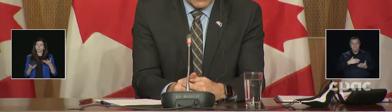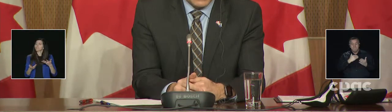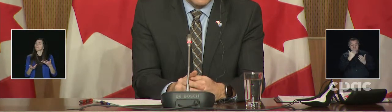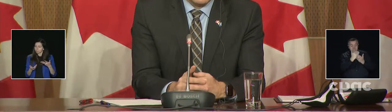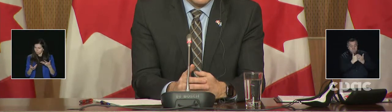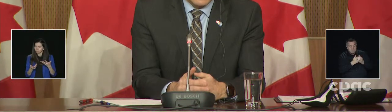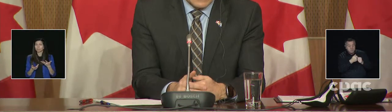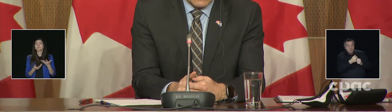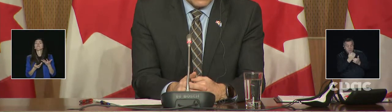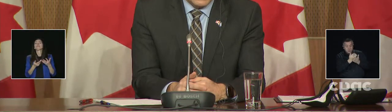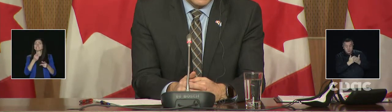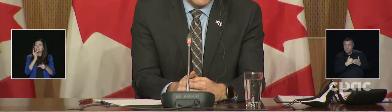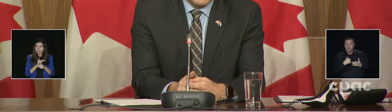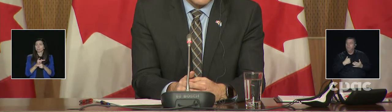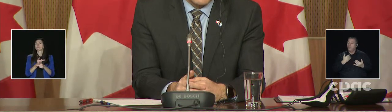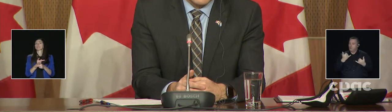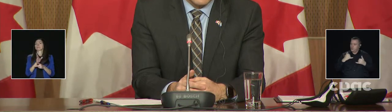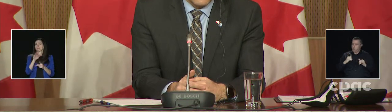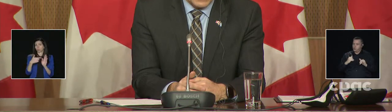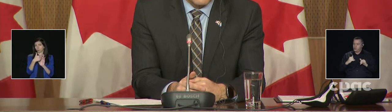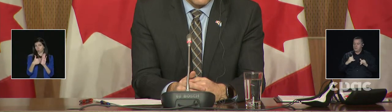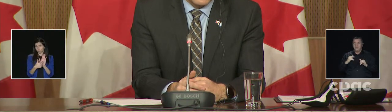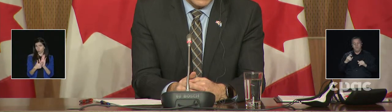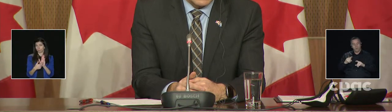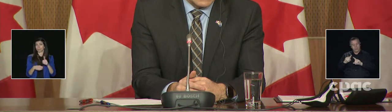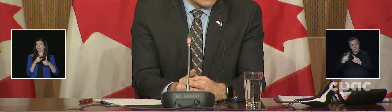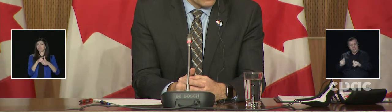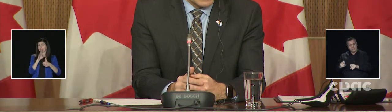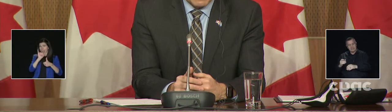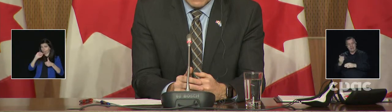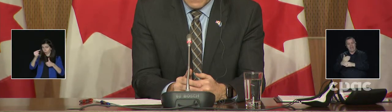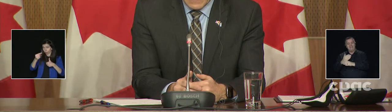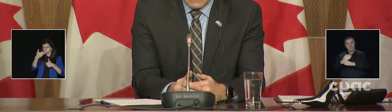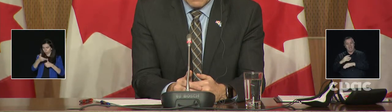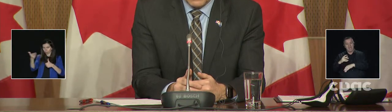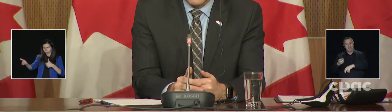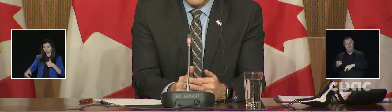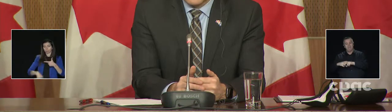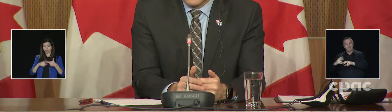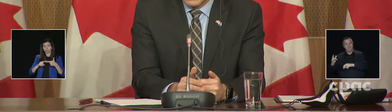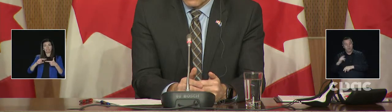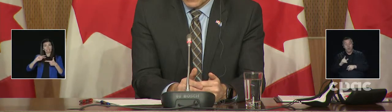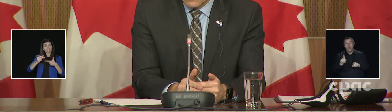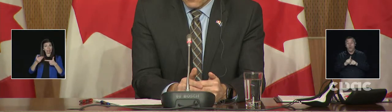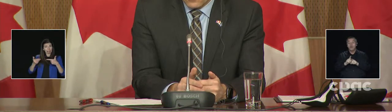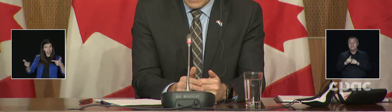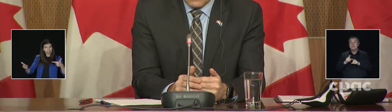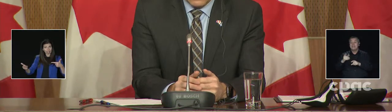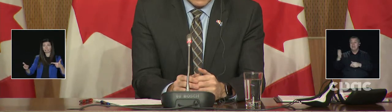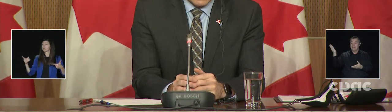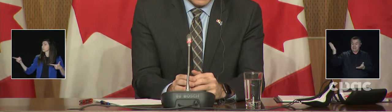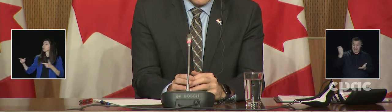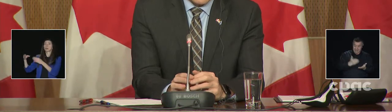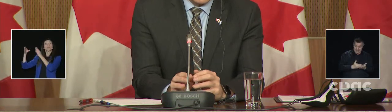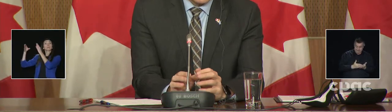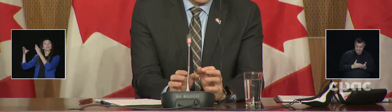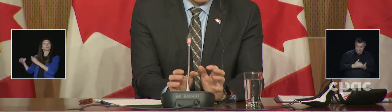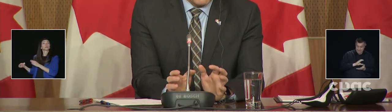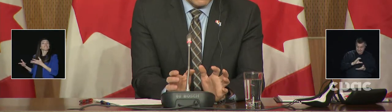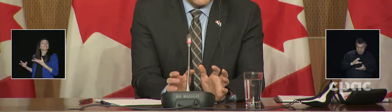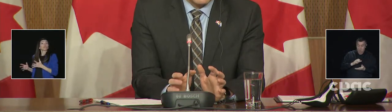The second layer is the arrival test. That has always been there, but we're in